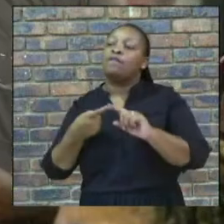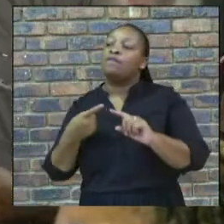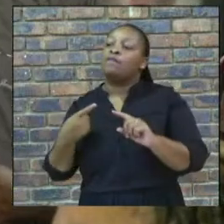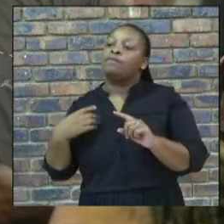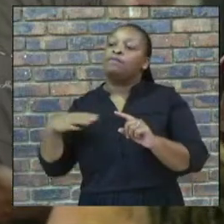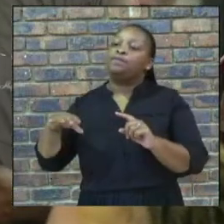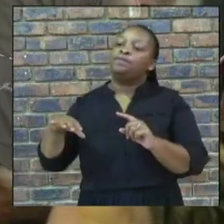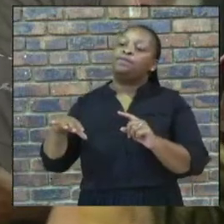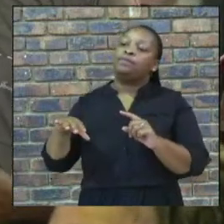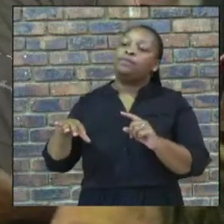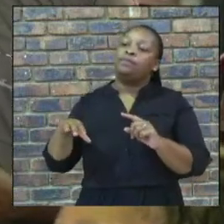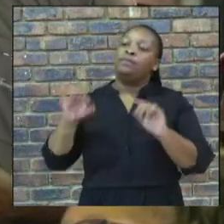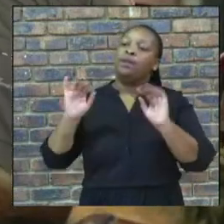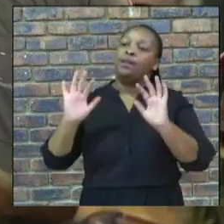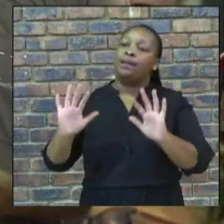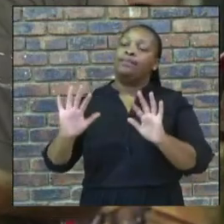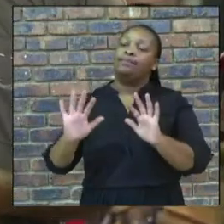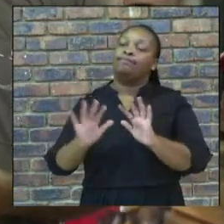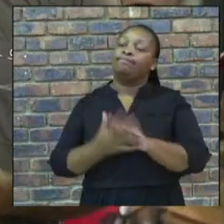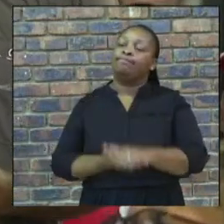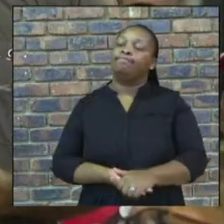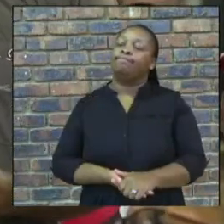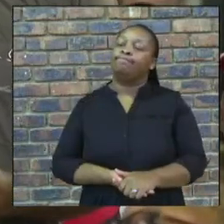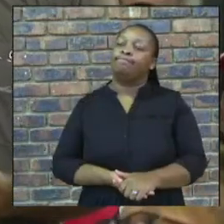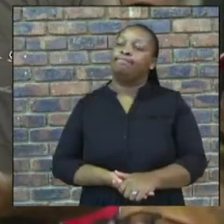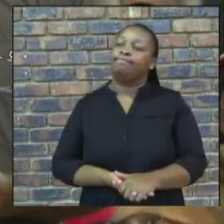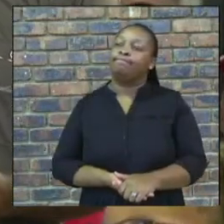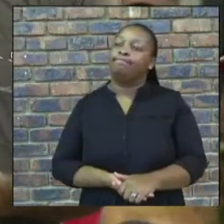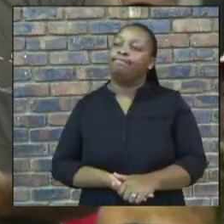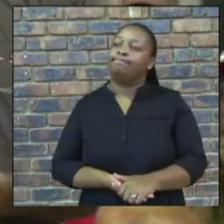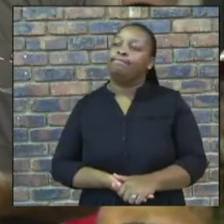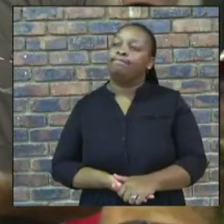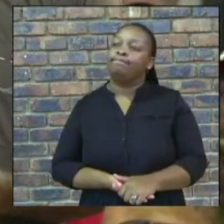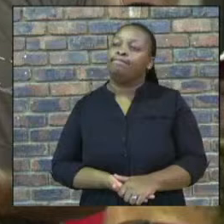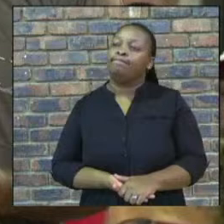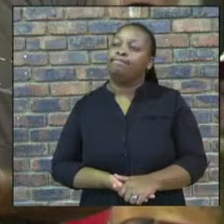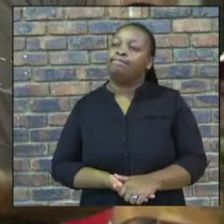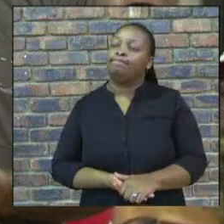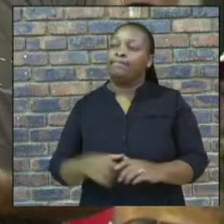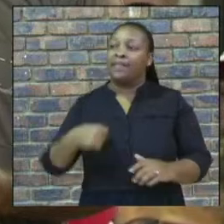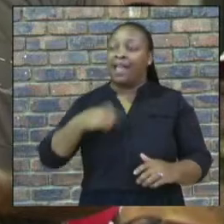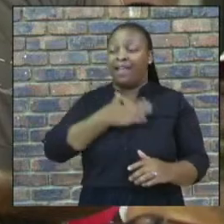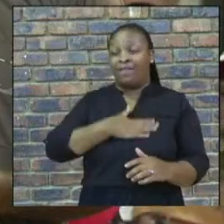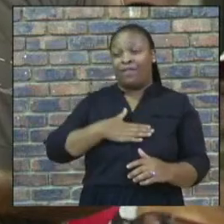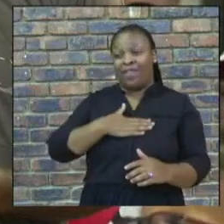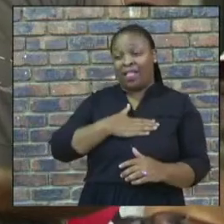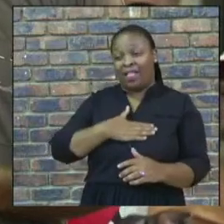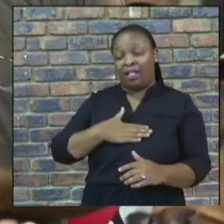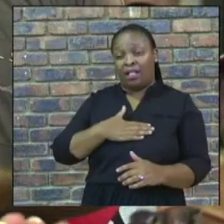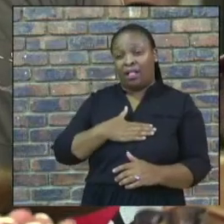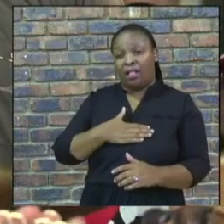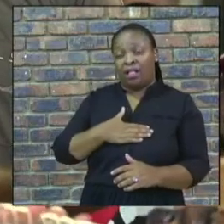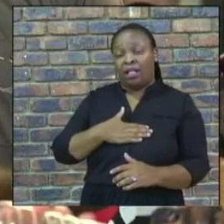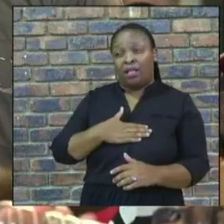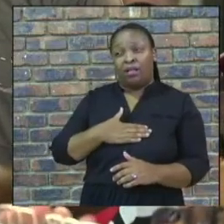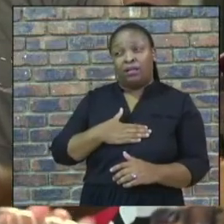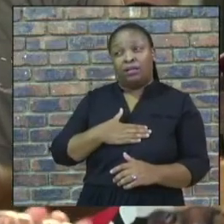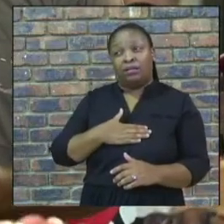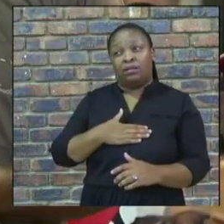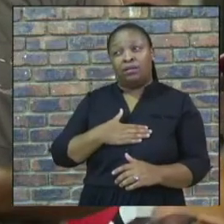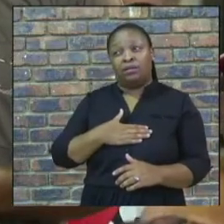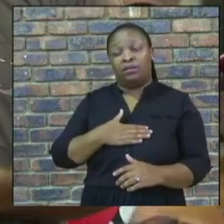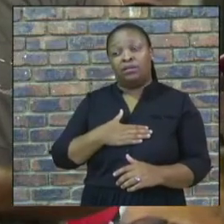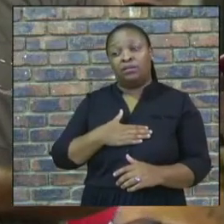Engizophawula kuyo engivisa ubuhlungu. We feel ukuthi again we've been